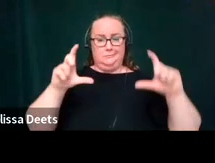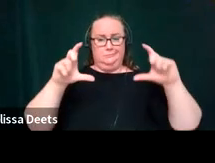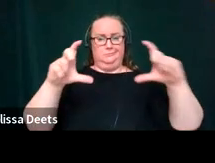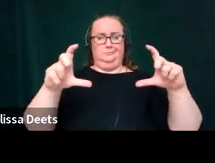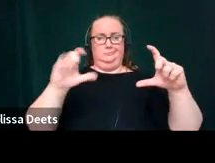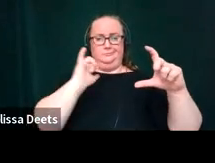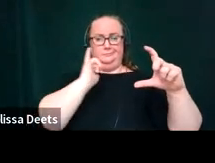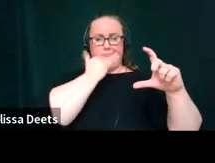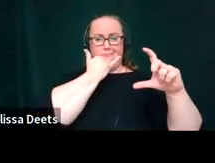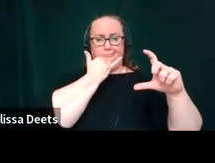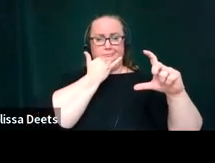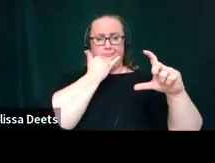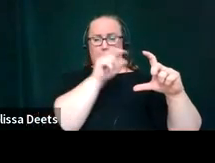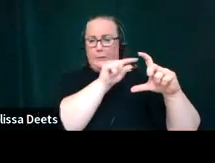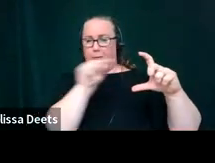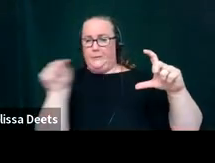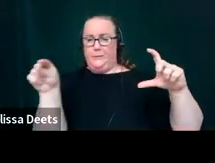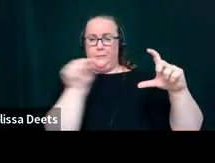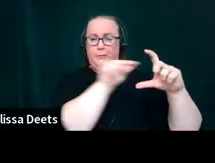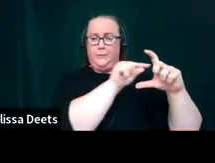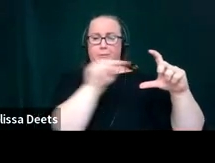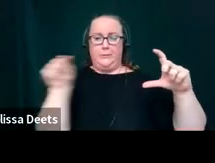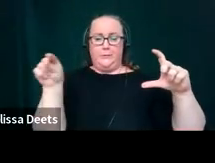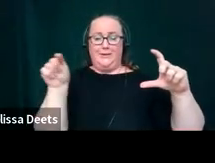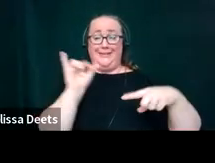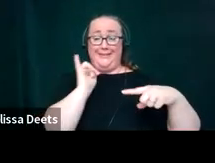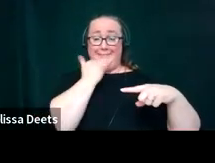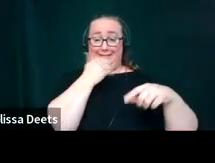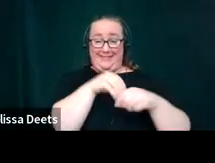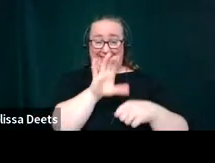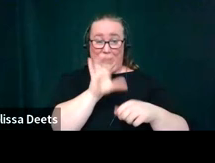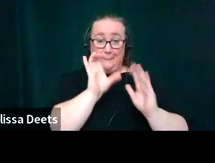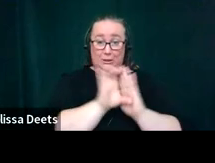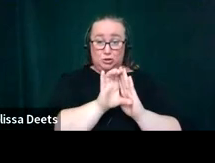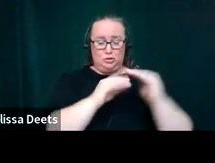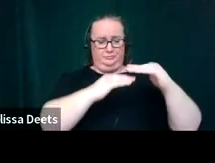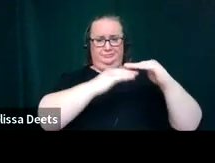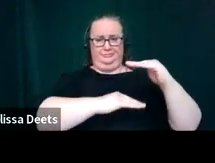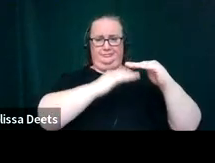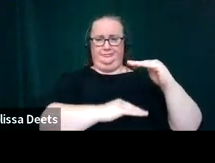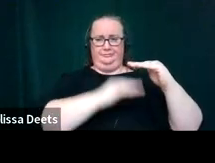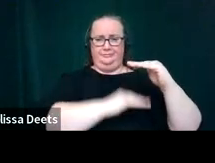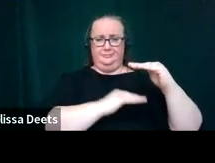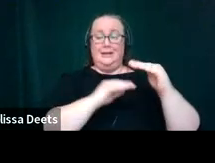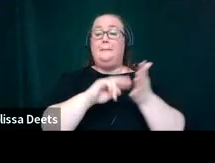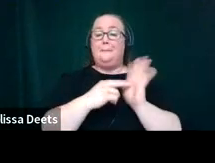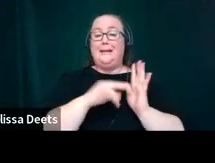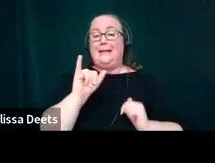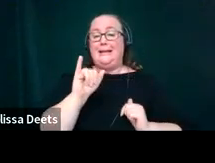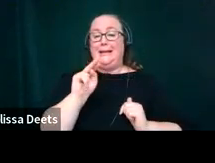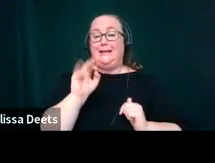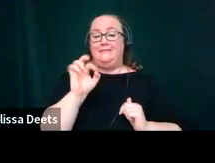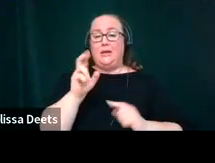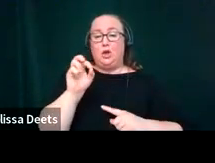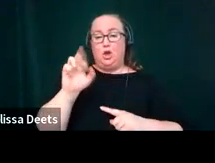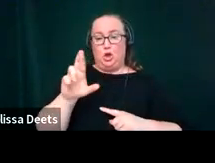the horizontal midline. So the defect in this picture is all down below. This is an inferior visual field defect. And